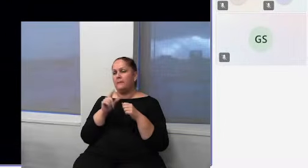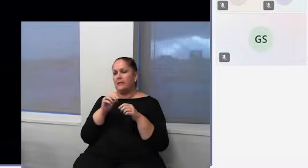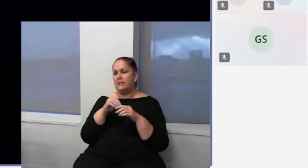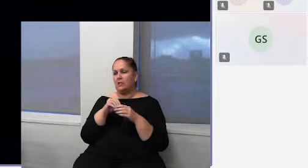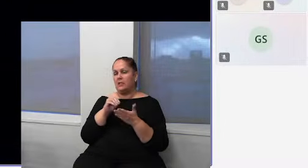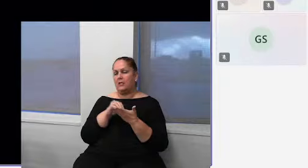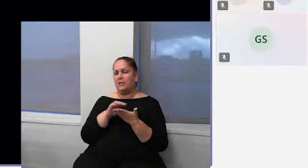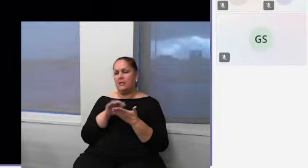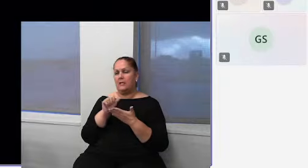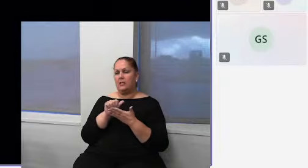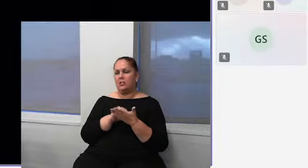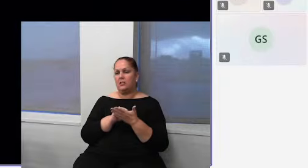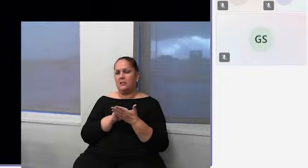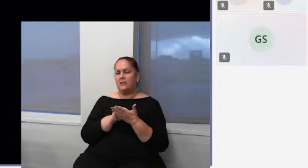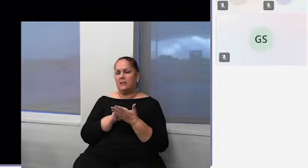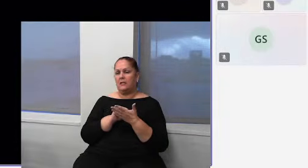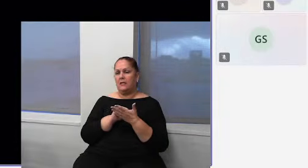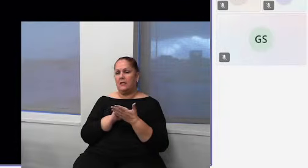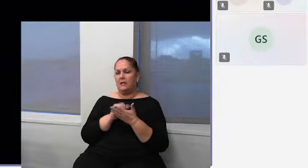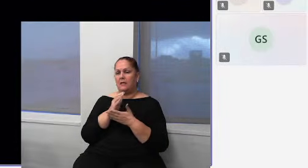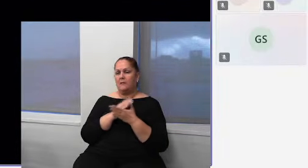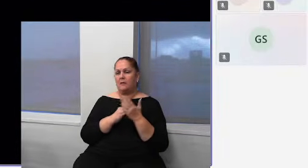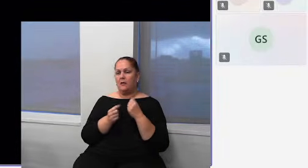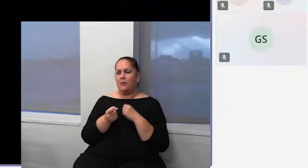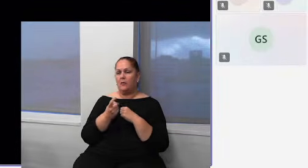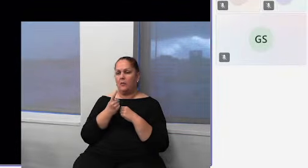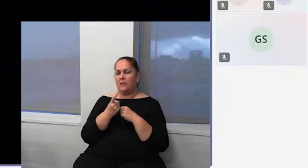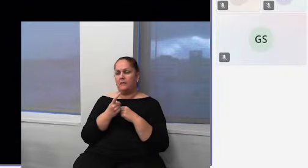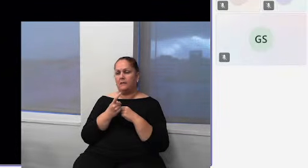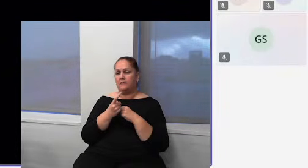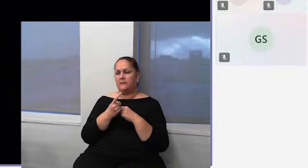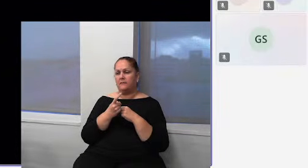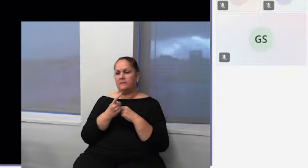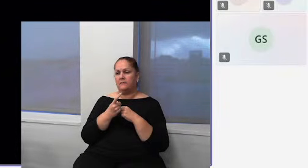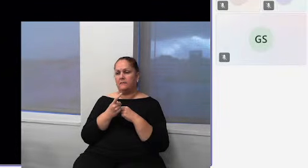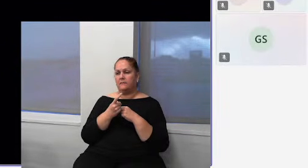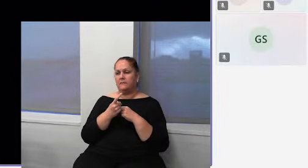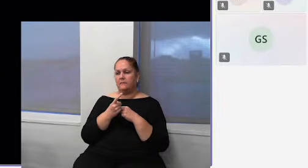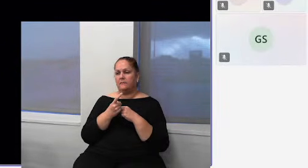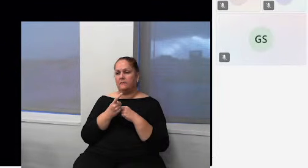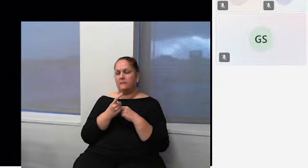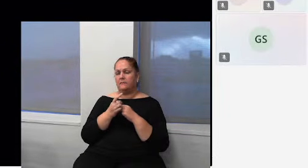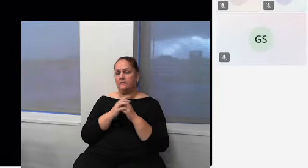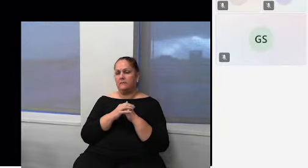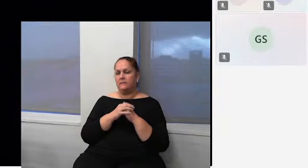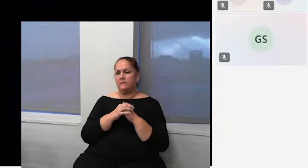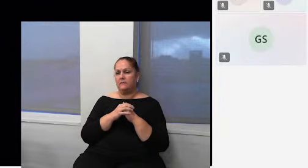the agenda at part 1.